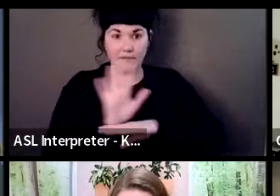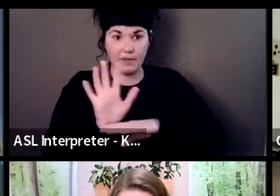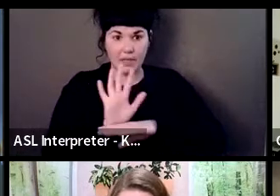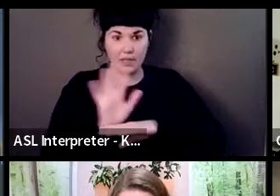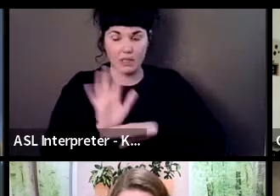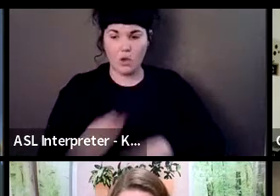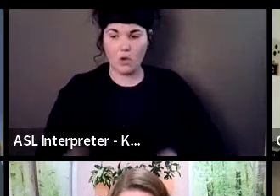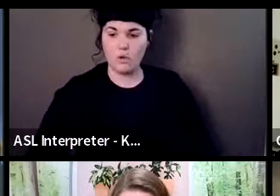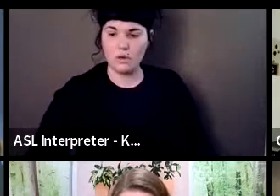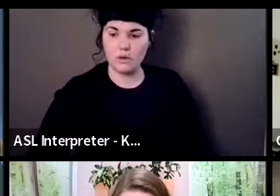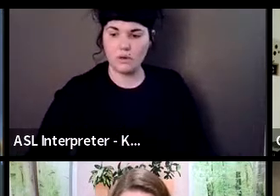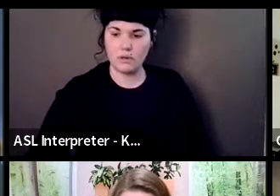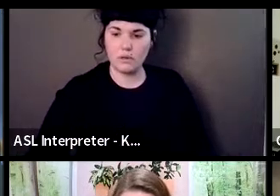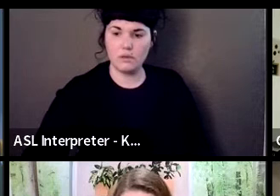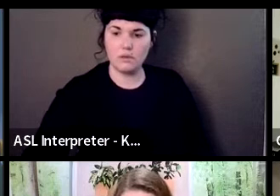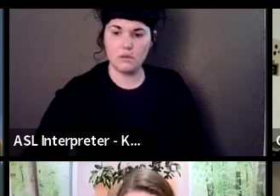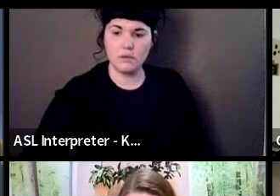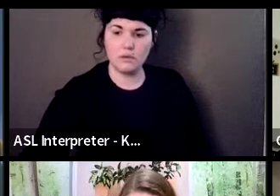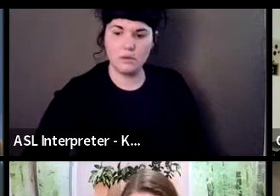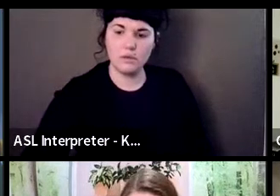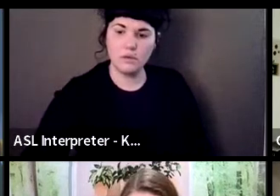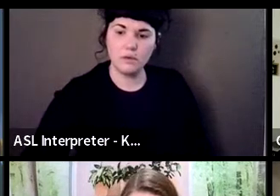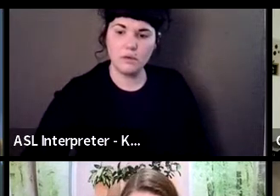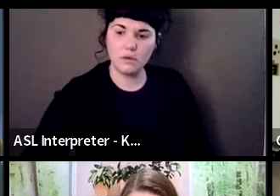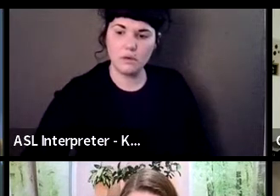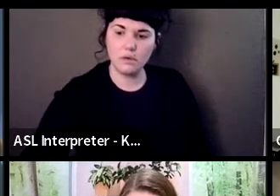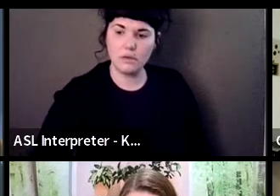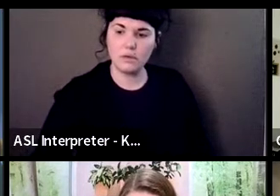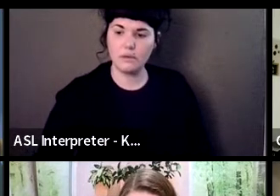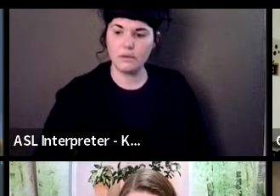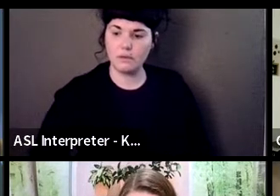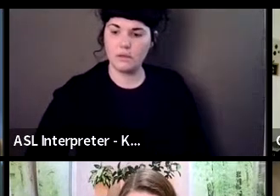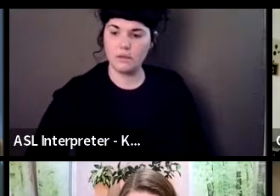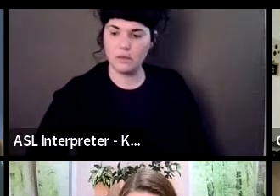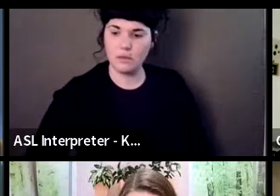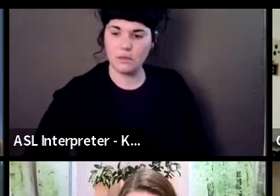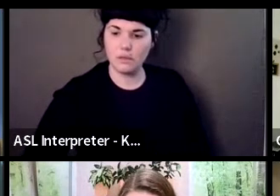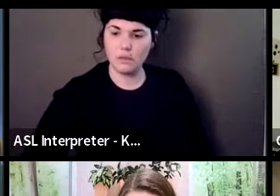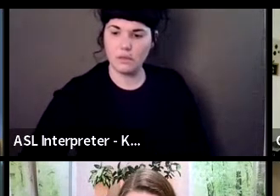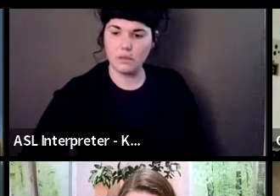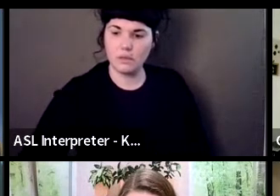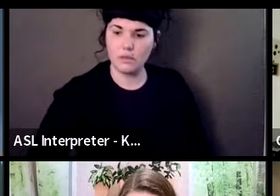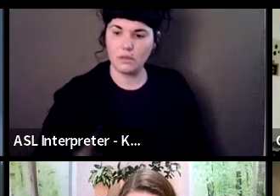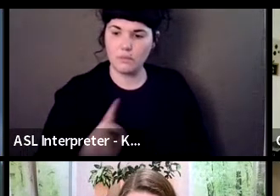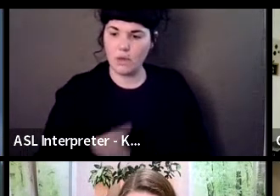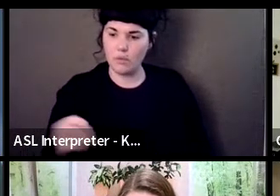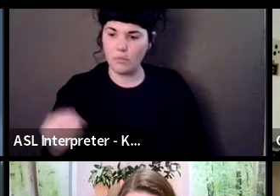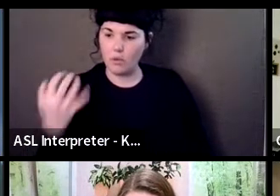come out of the PowerPoint because I'll need to come back to it. But,